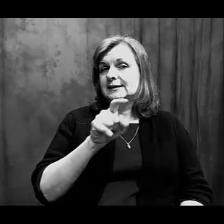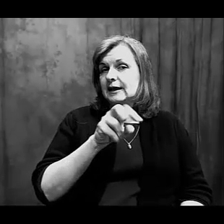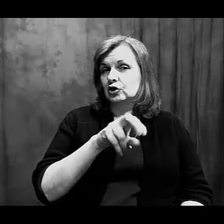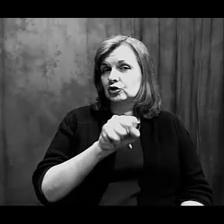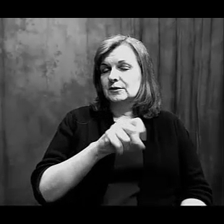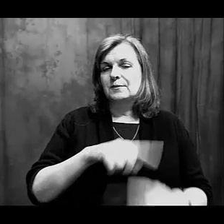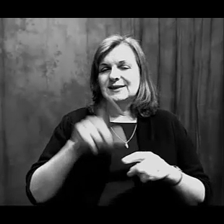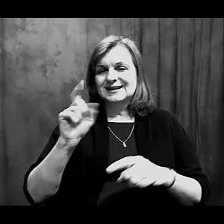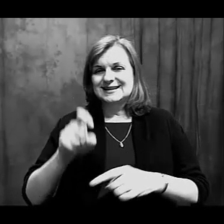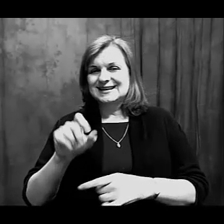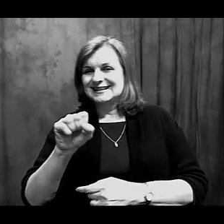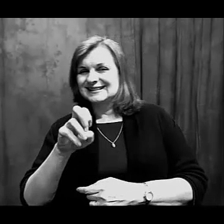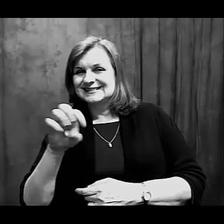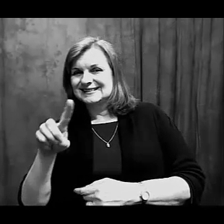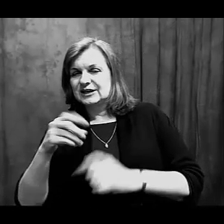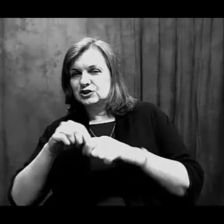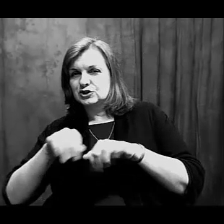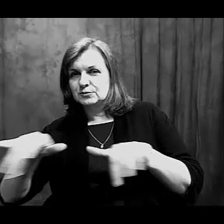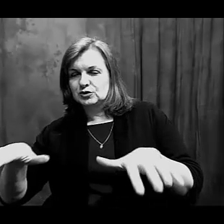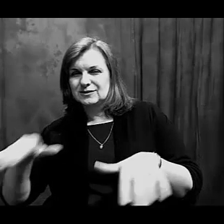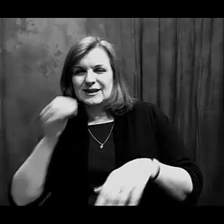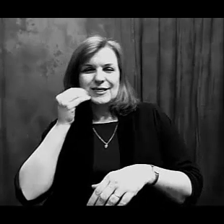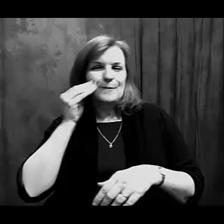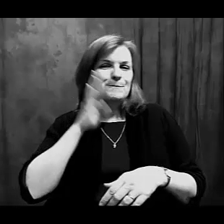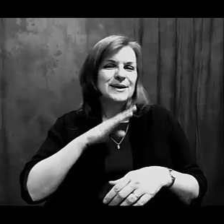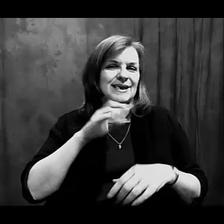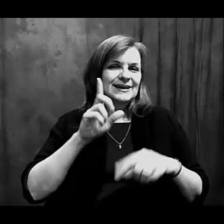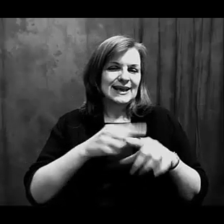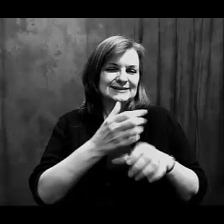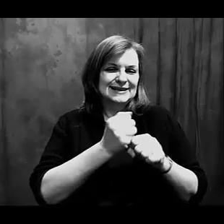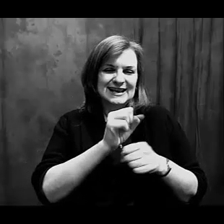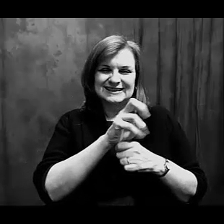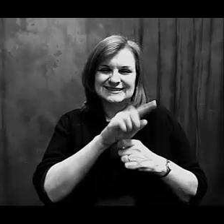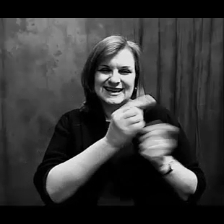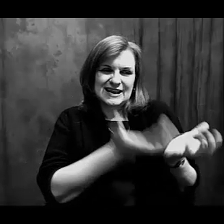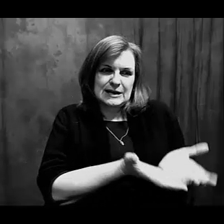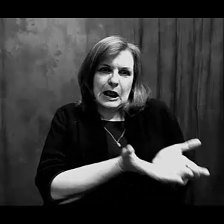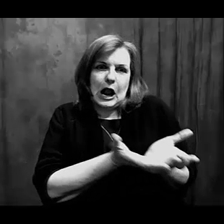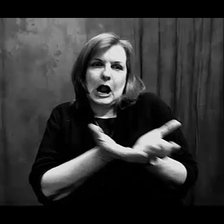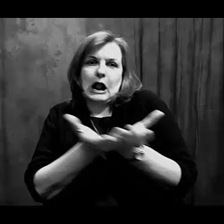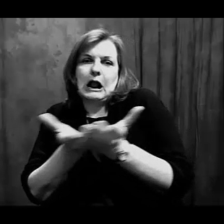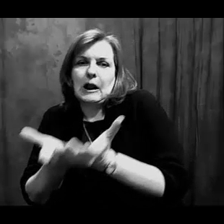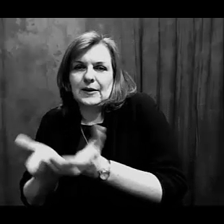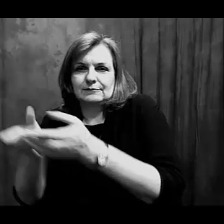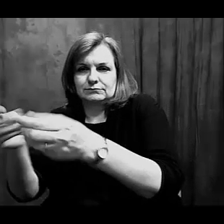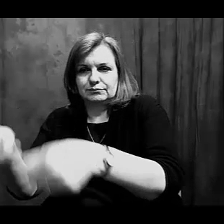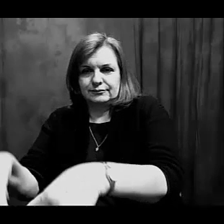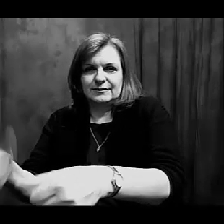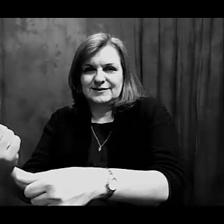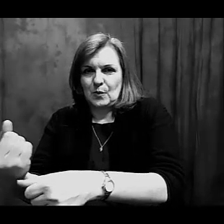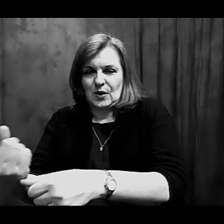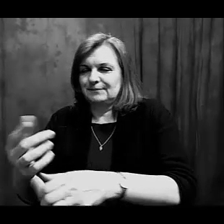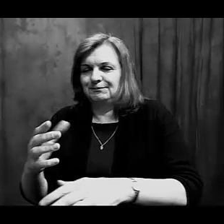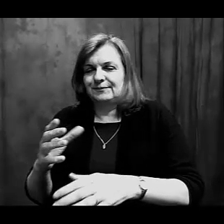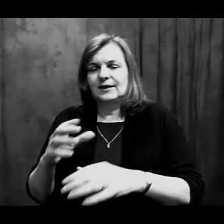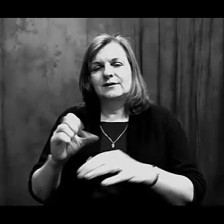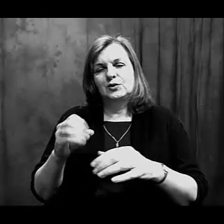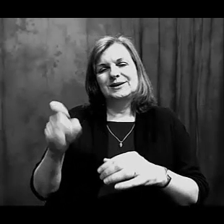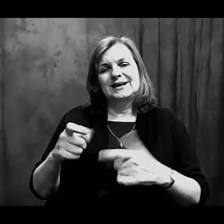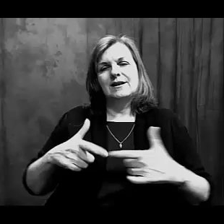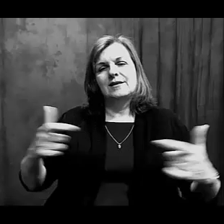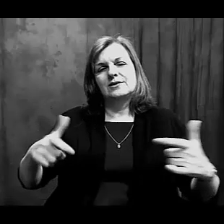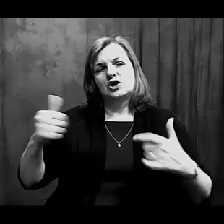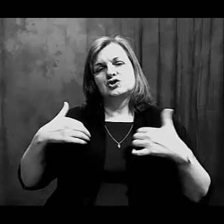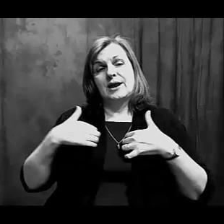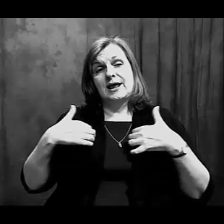now they need seed dispersers. You're not going to get a bee to carry a seed across a landscape for you, right? So now